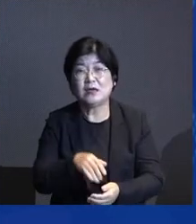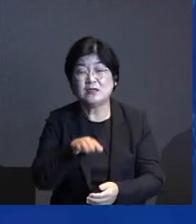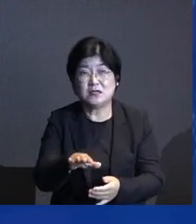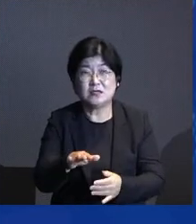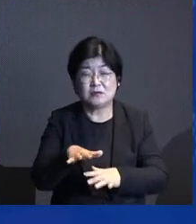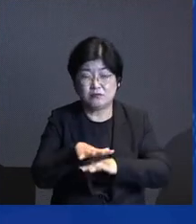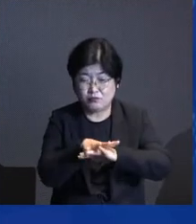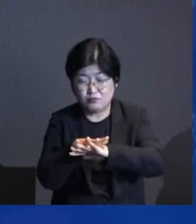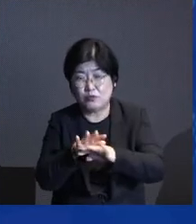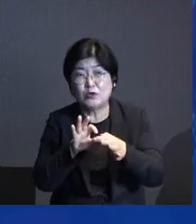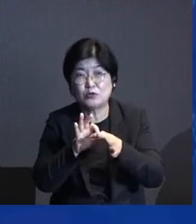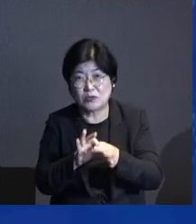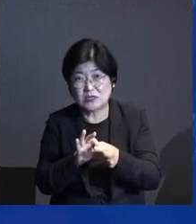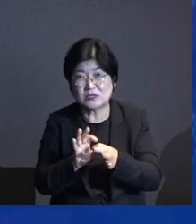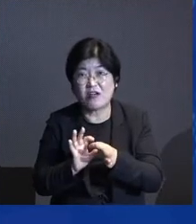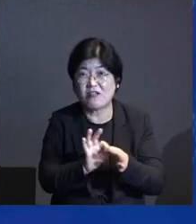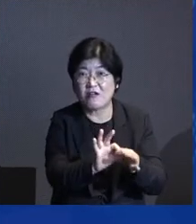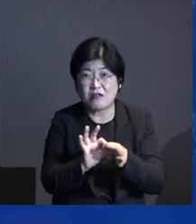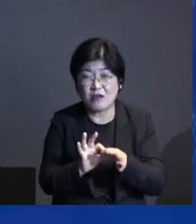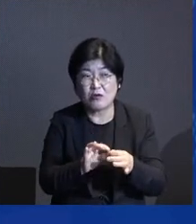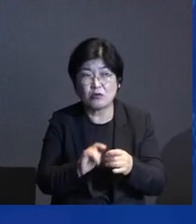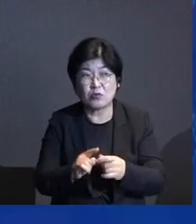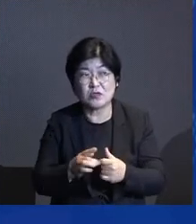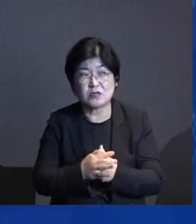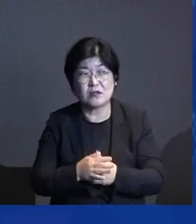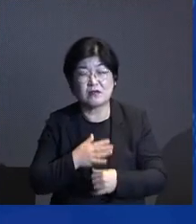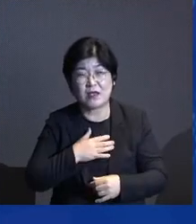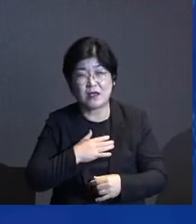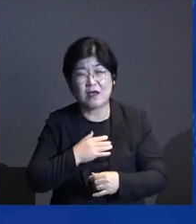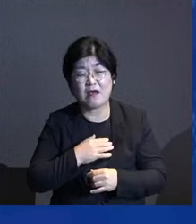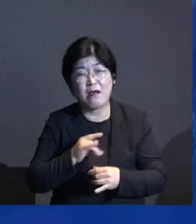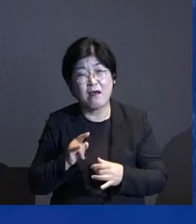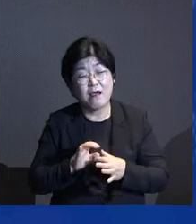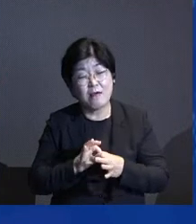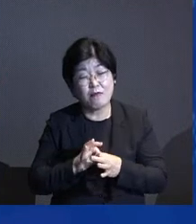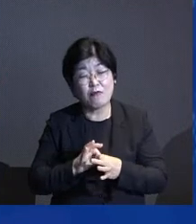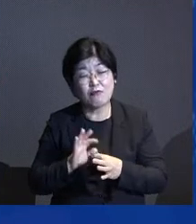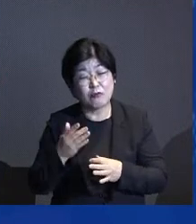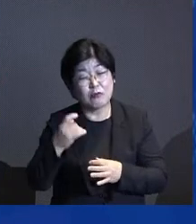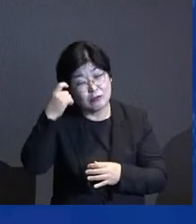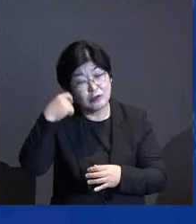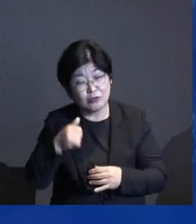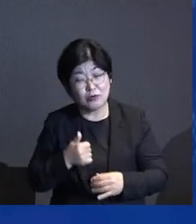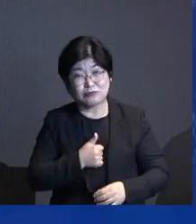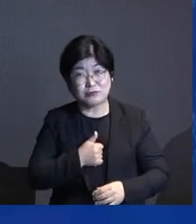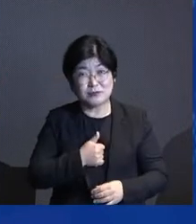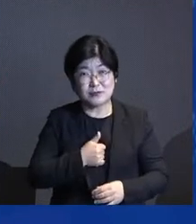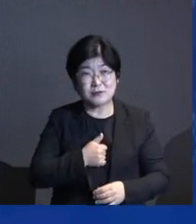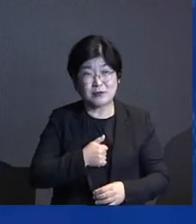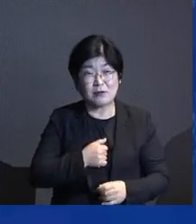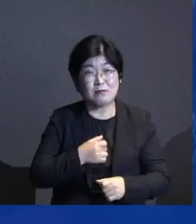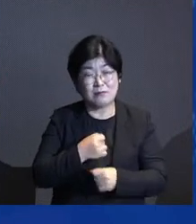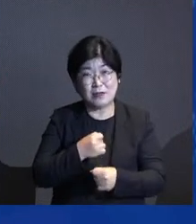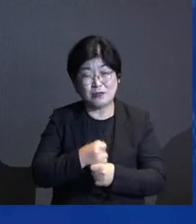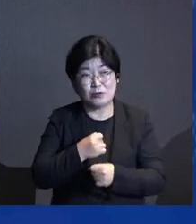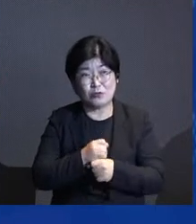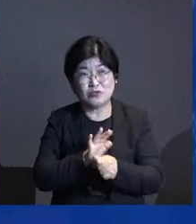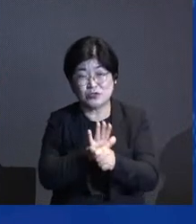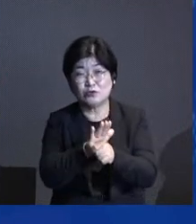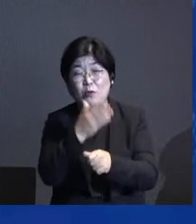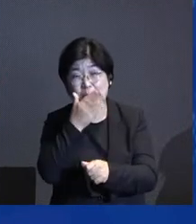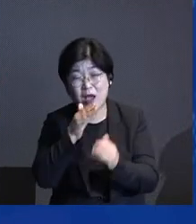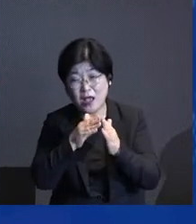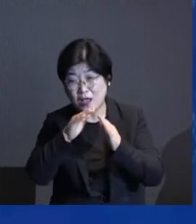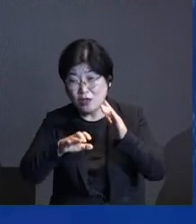belonging, offer security, shape and support our own identity. Neighborhoods evolve with the people, as communities